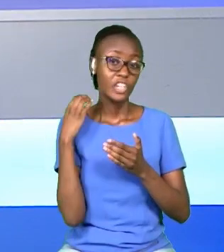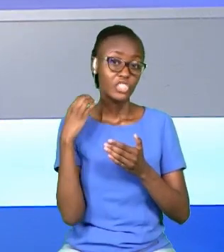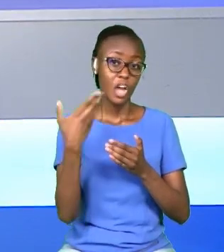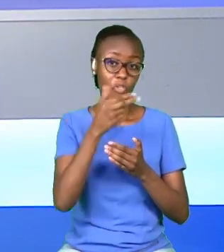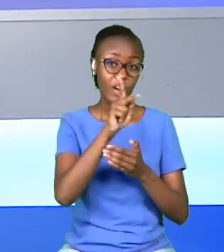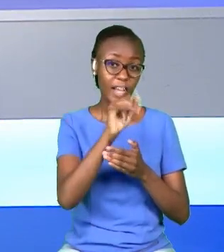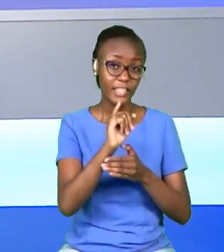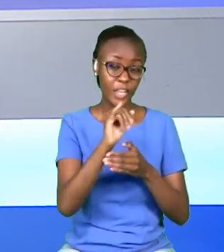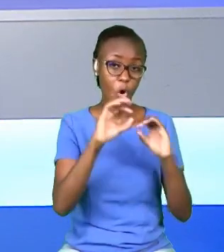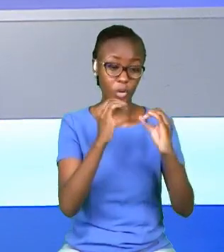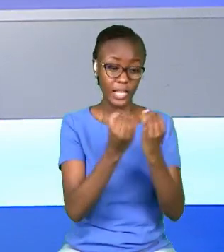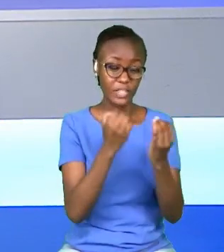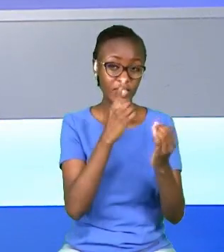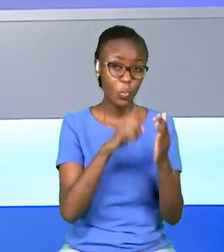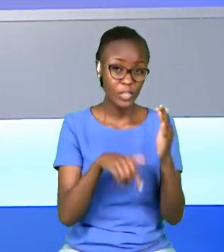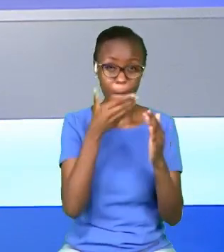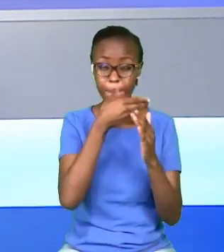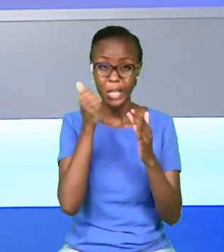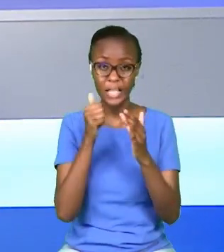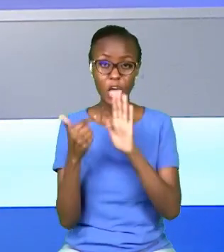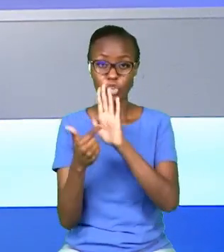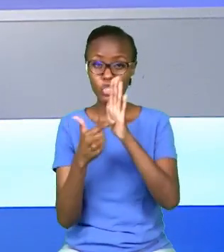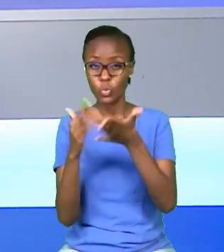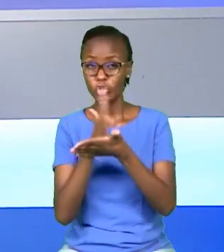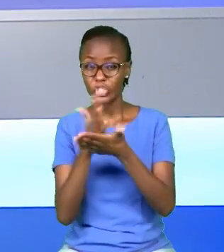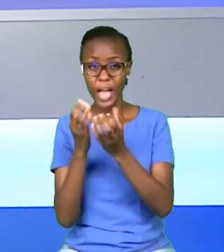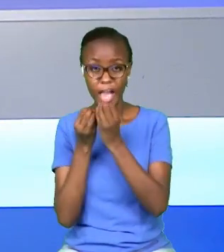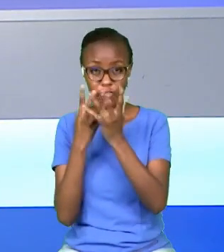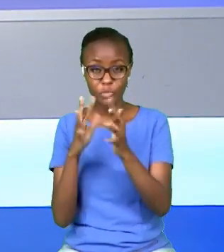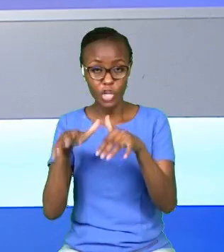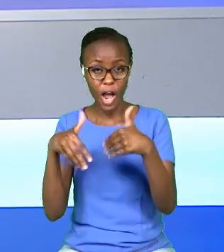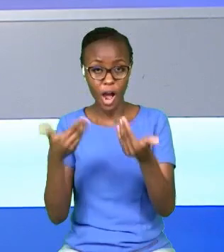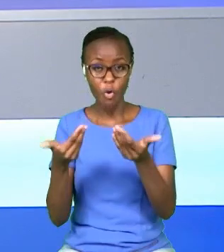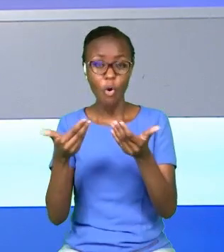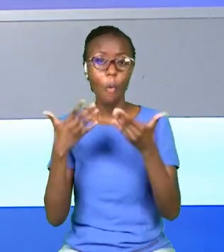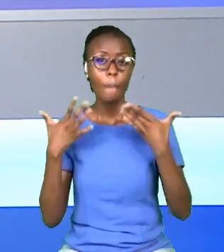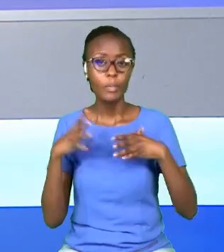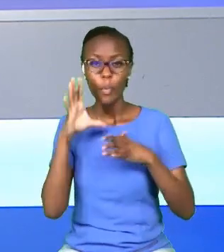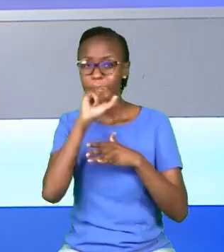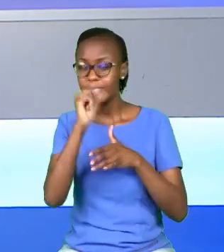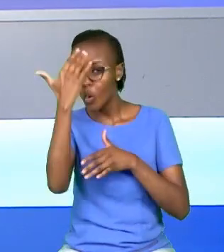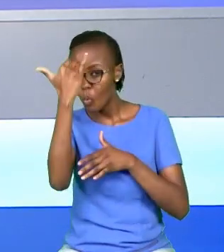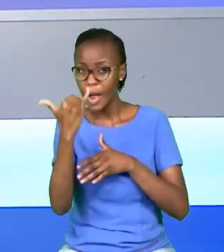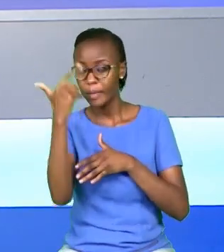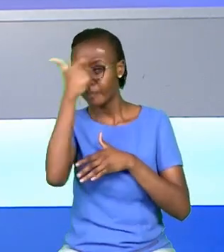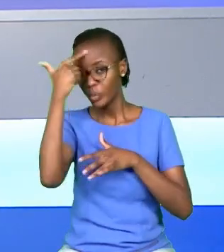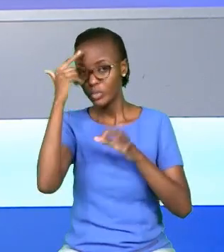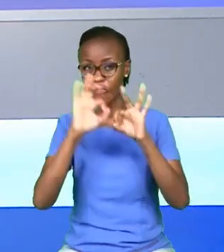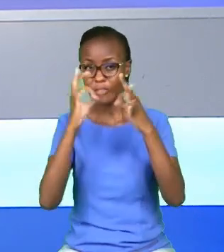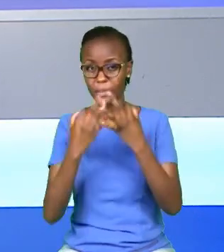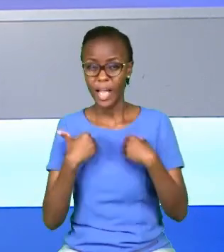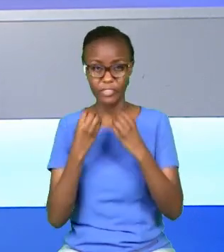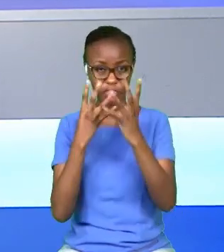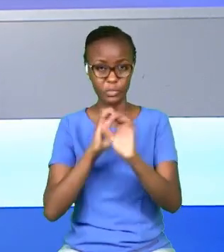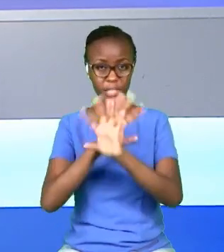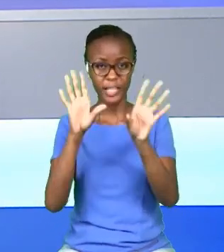should strategize ways of updating data as family of victims lack closure on the process of investigations. Mariam Jahid